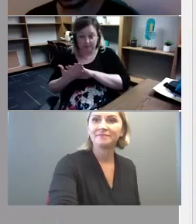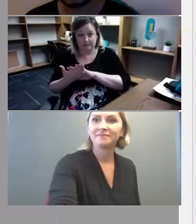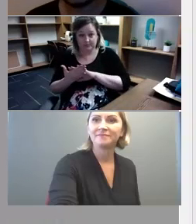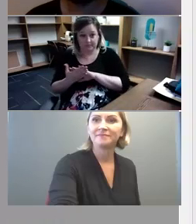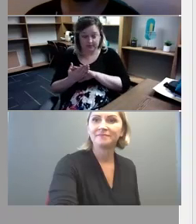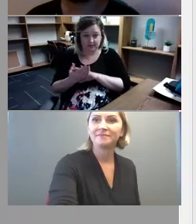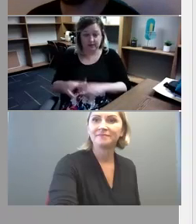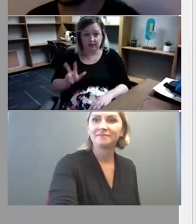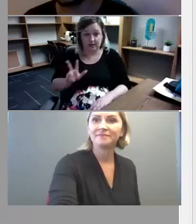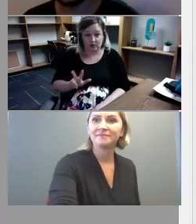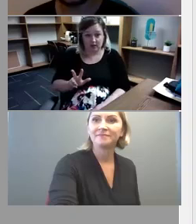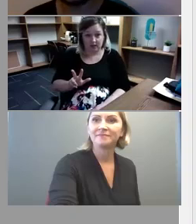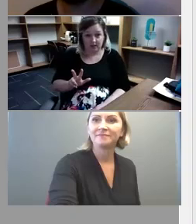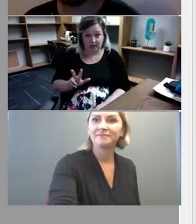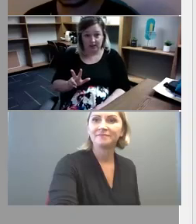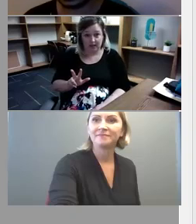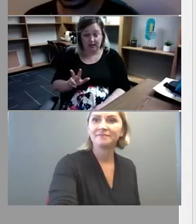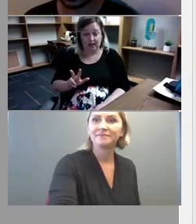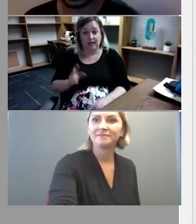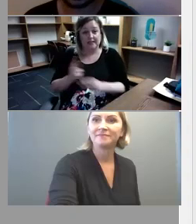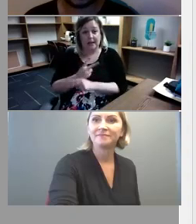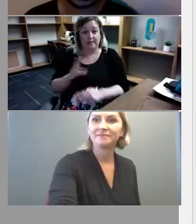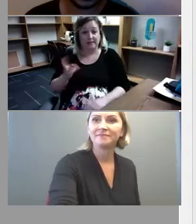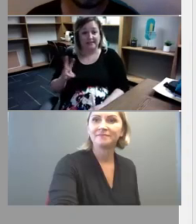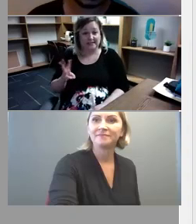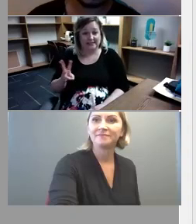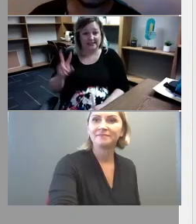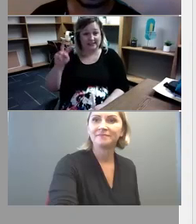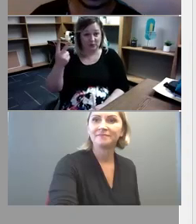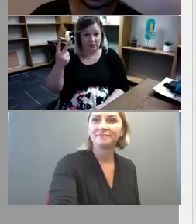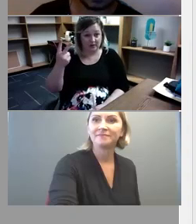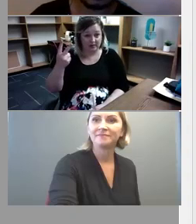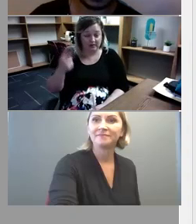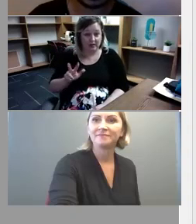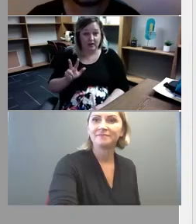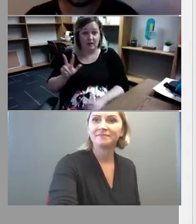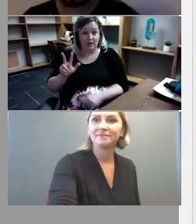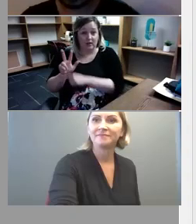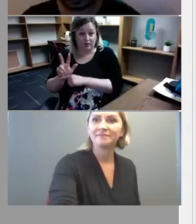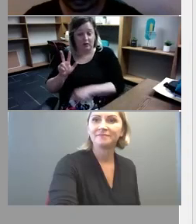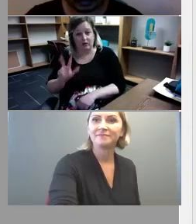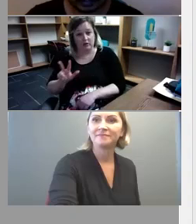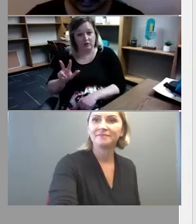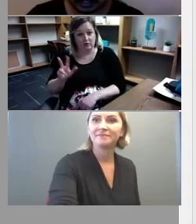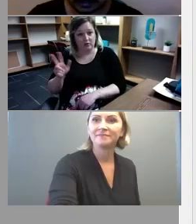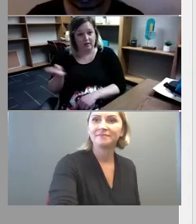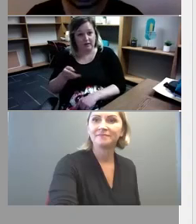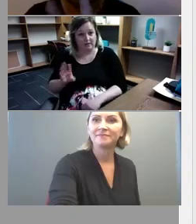3 squared. 3 by 16 squared Cn squared, right? For the next part, we have